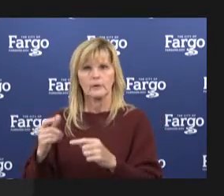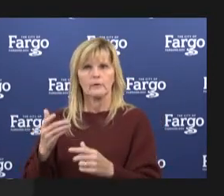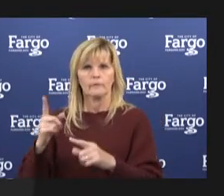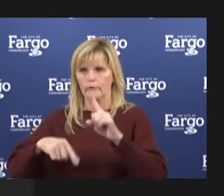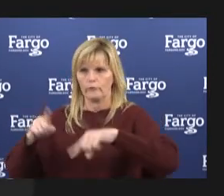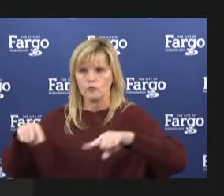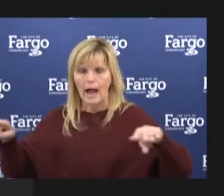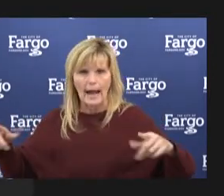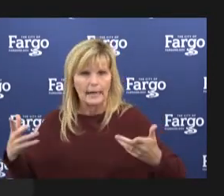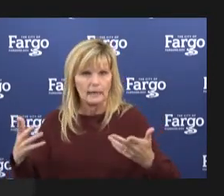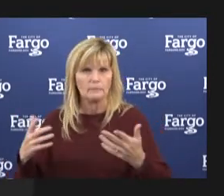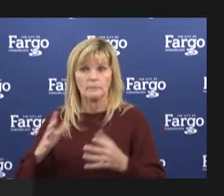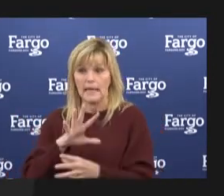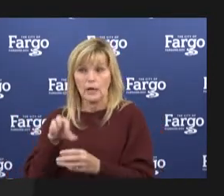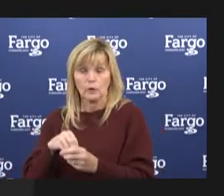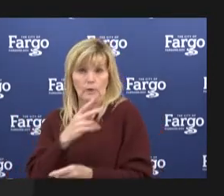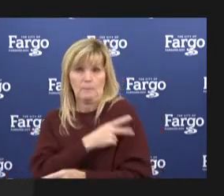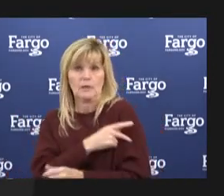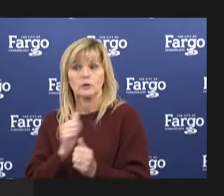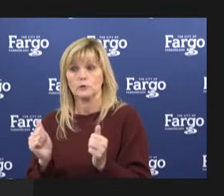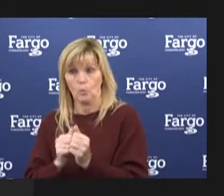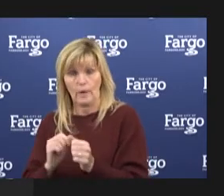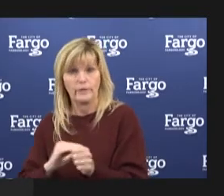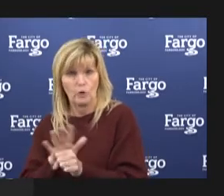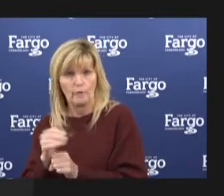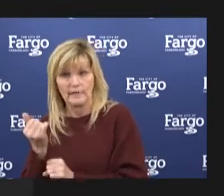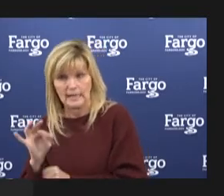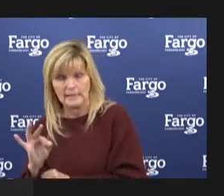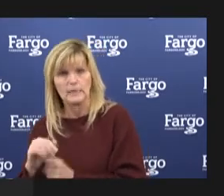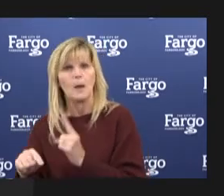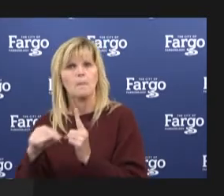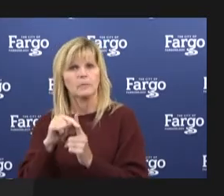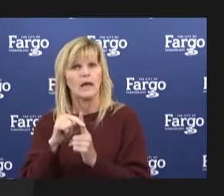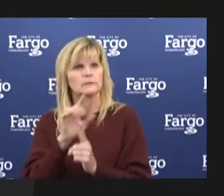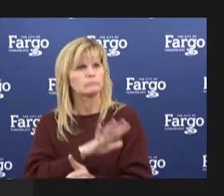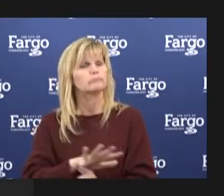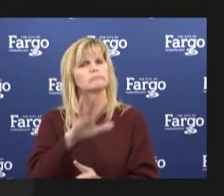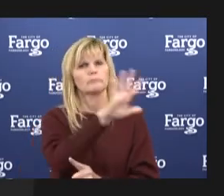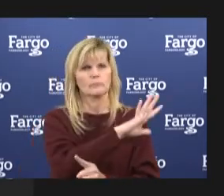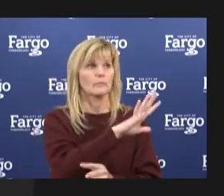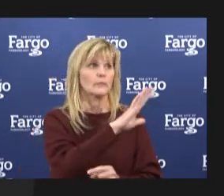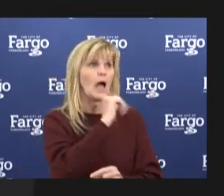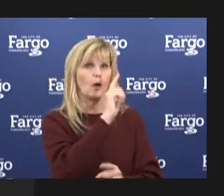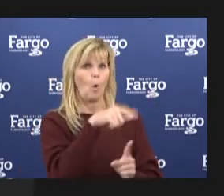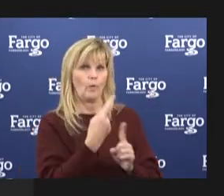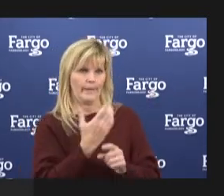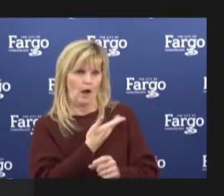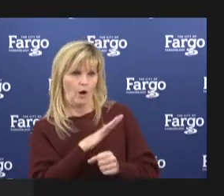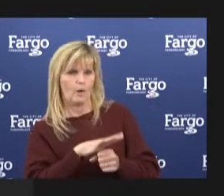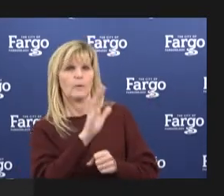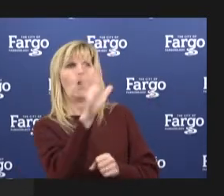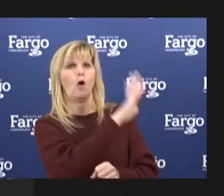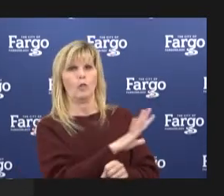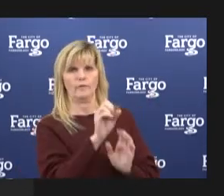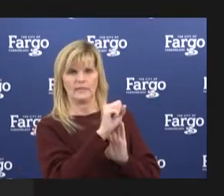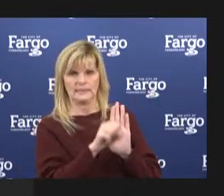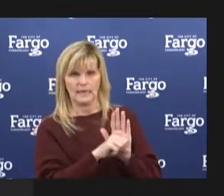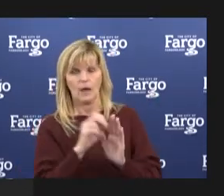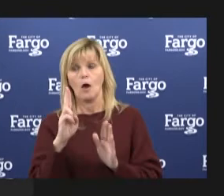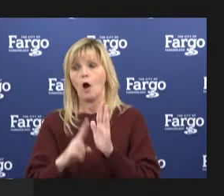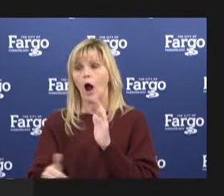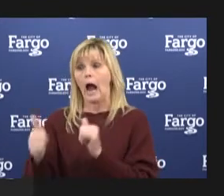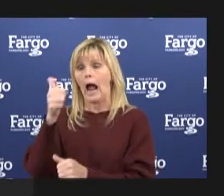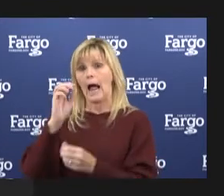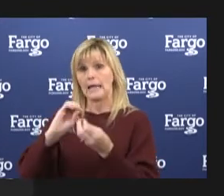variety of needs, including patients with COVID-19 from across several areas in the state. And we're seeing now our current highest level